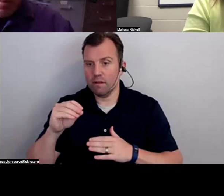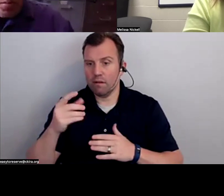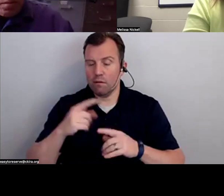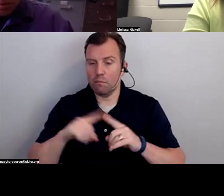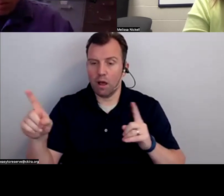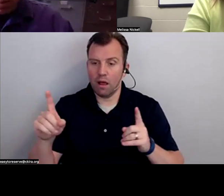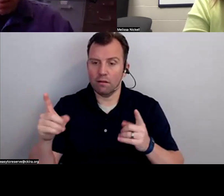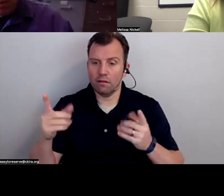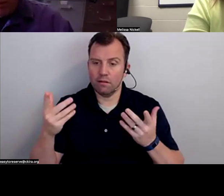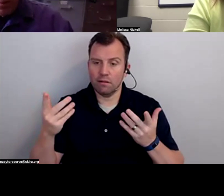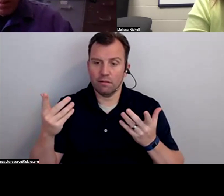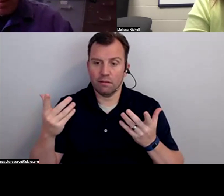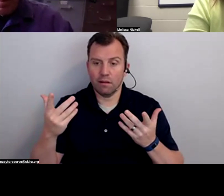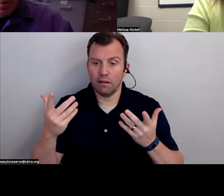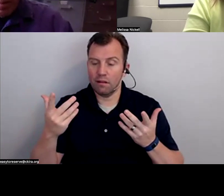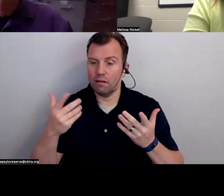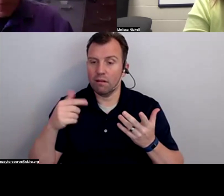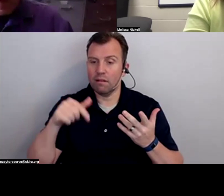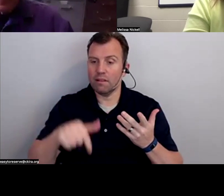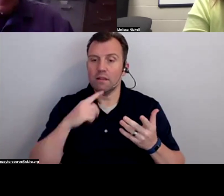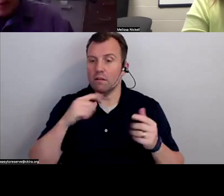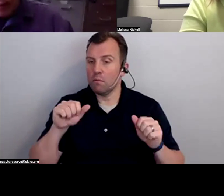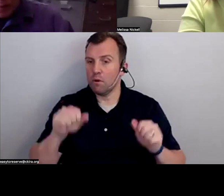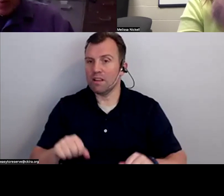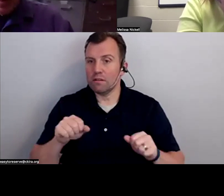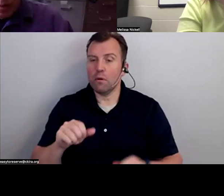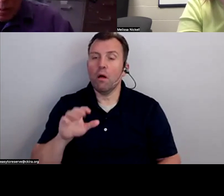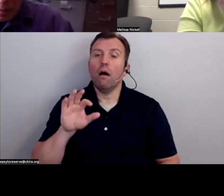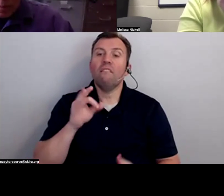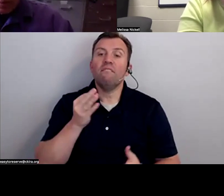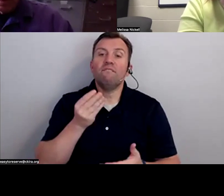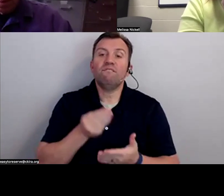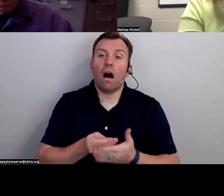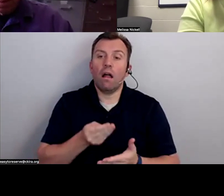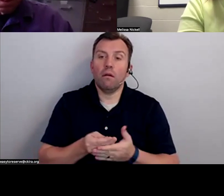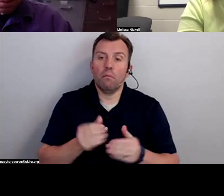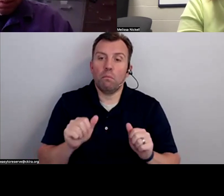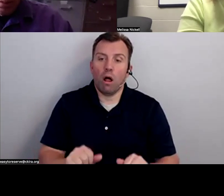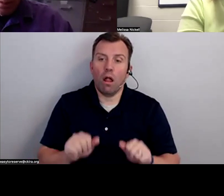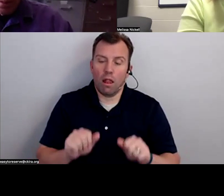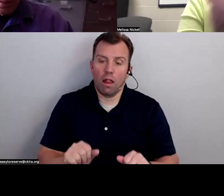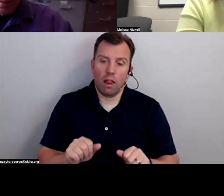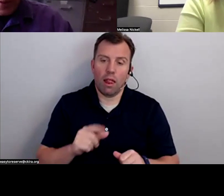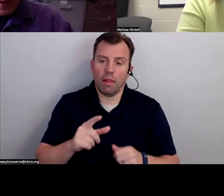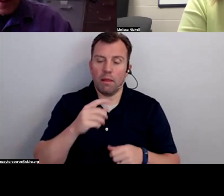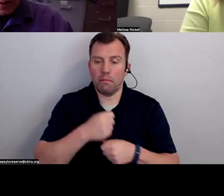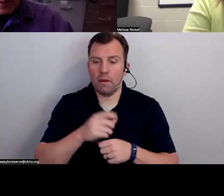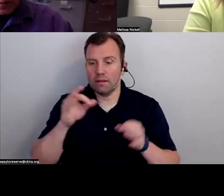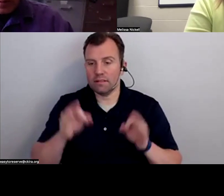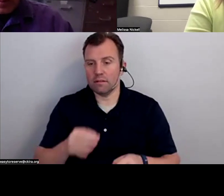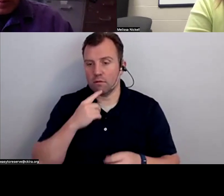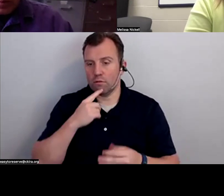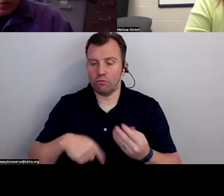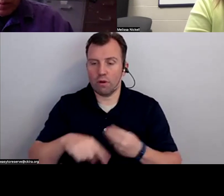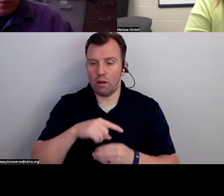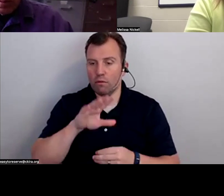then this is potentially fundable. And then they base their decisions around what their